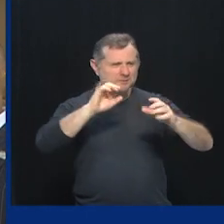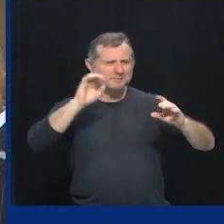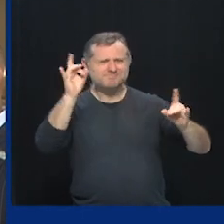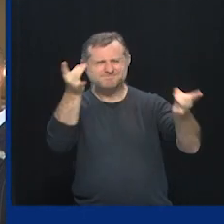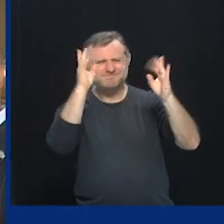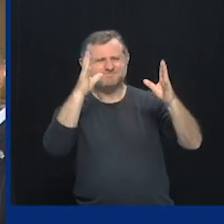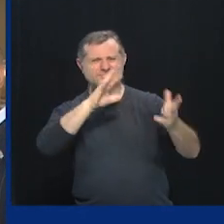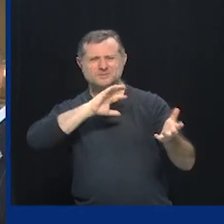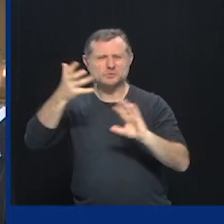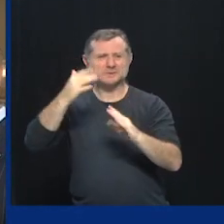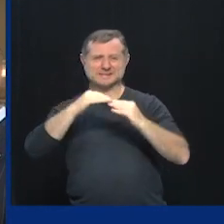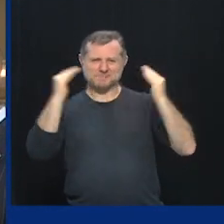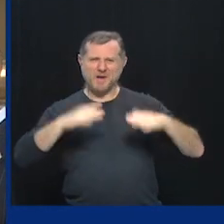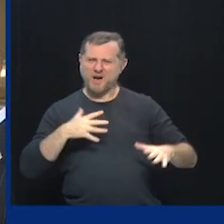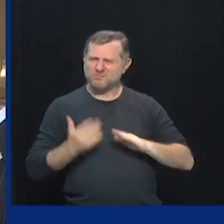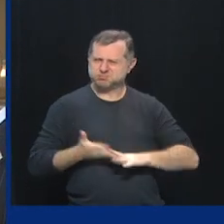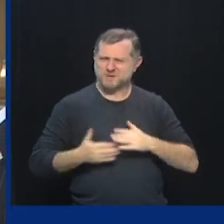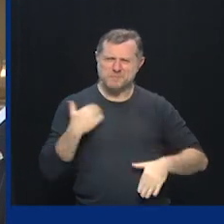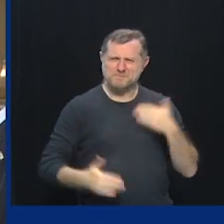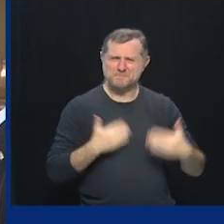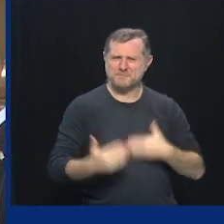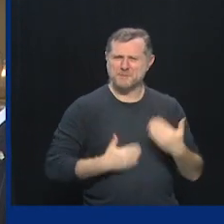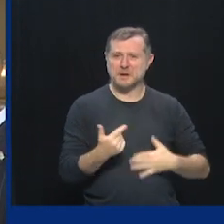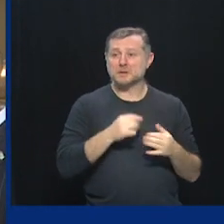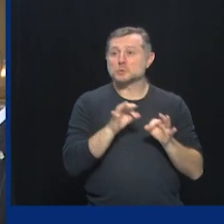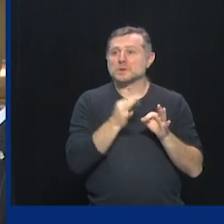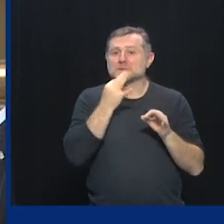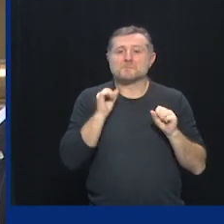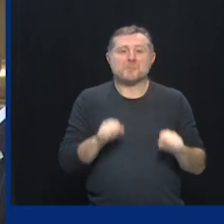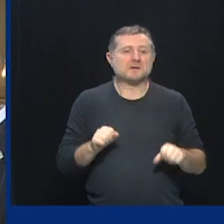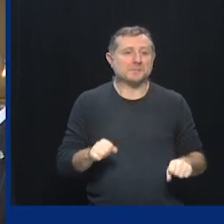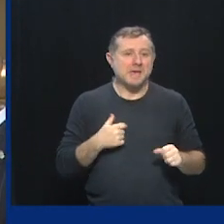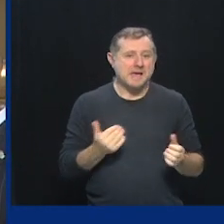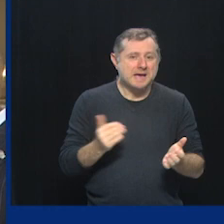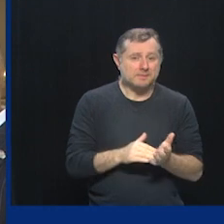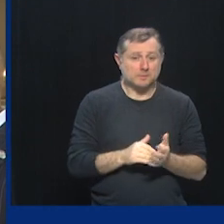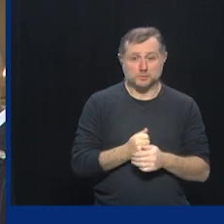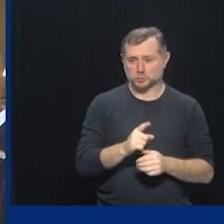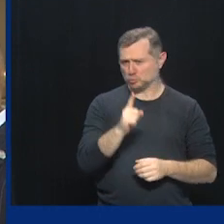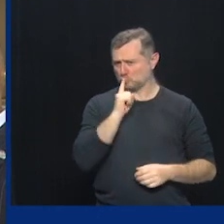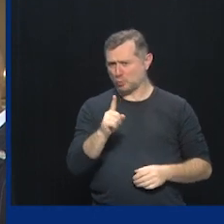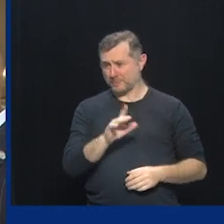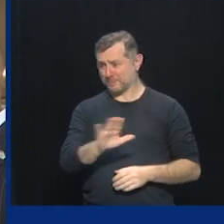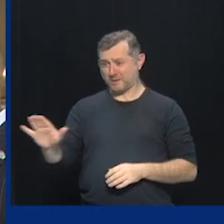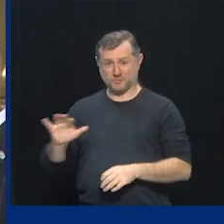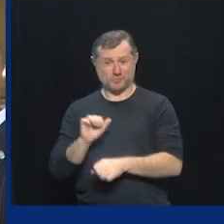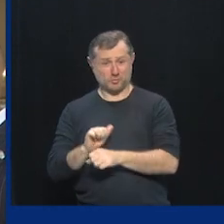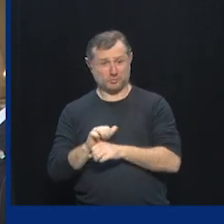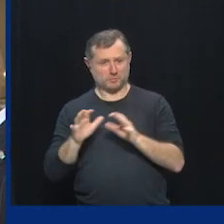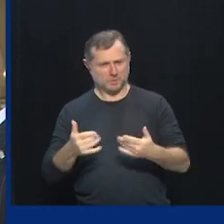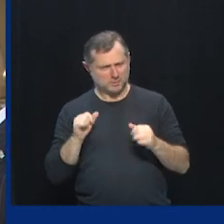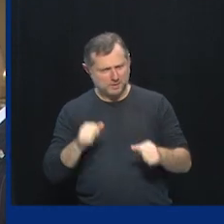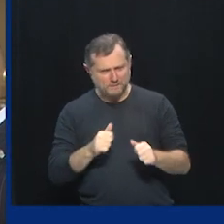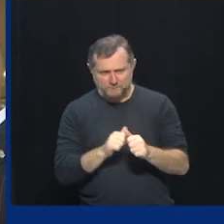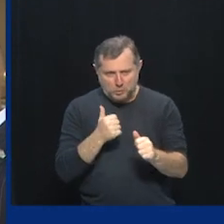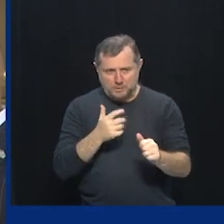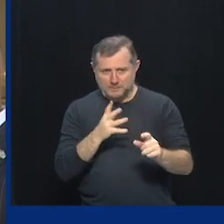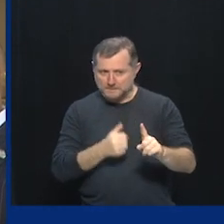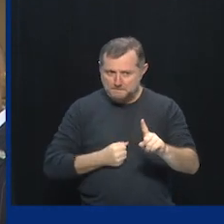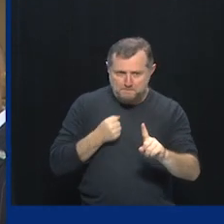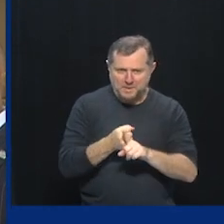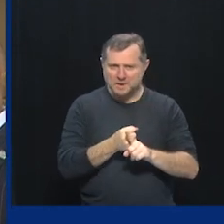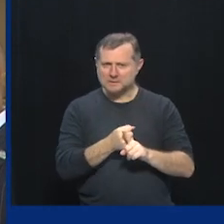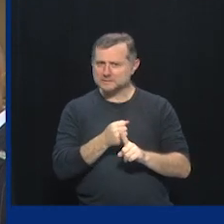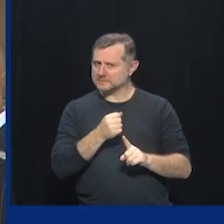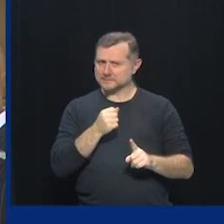as possible again. I'm certain because of these efforts, we're able to avoid and limit many impacts that we would have had expected from this type